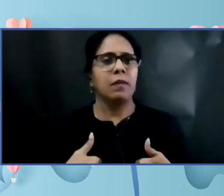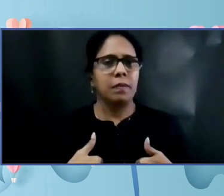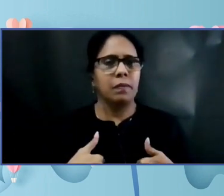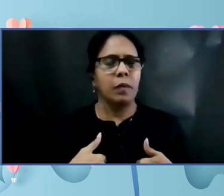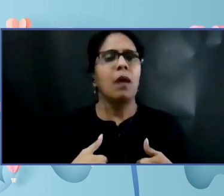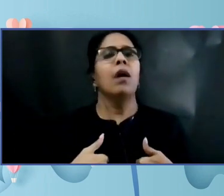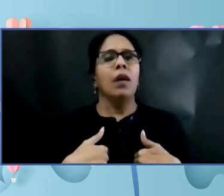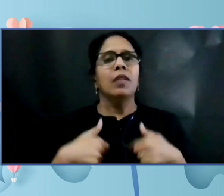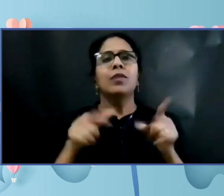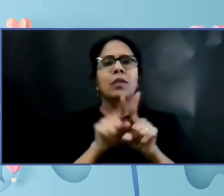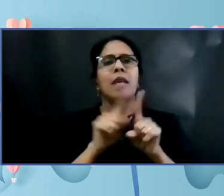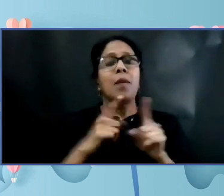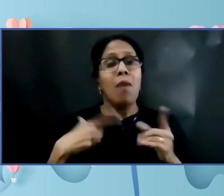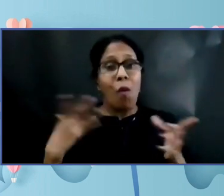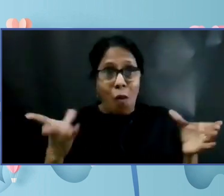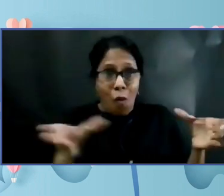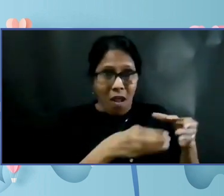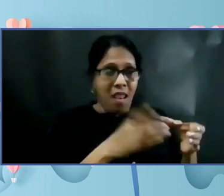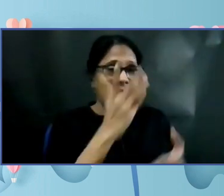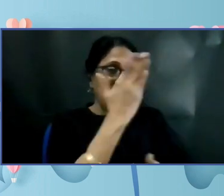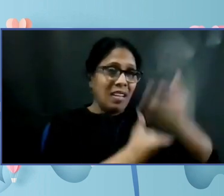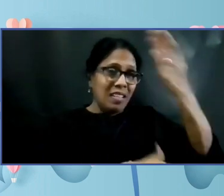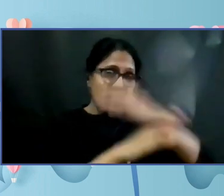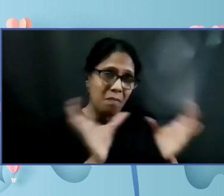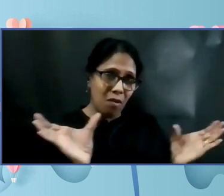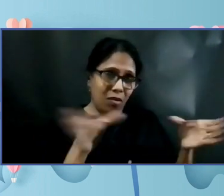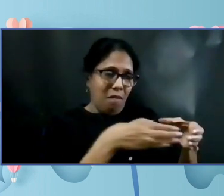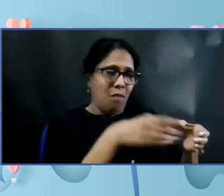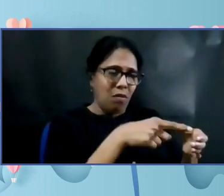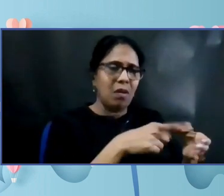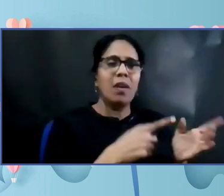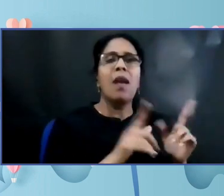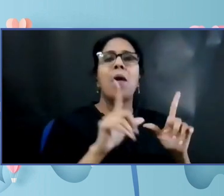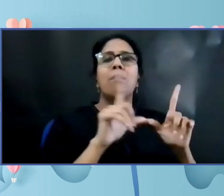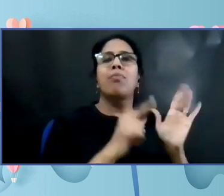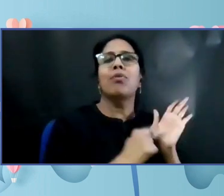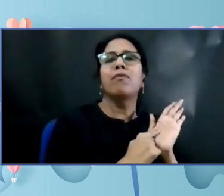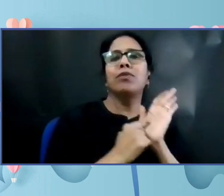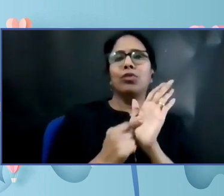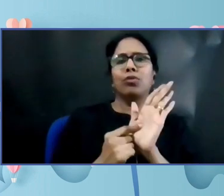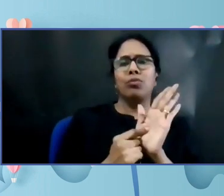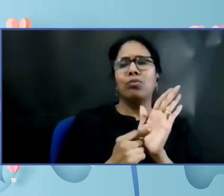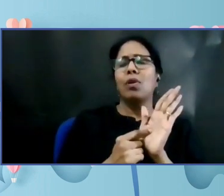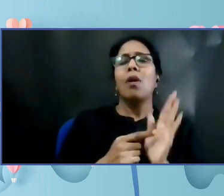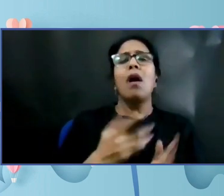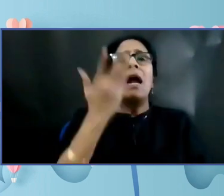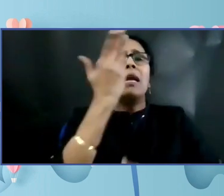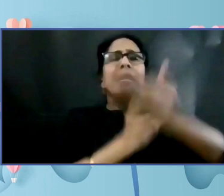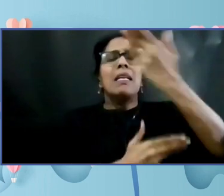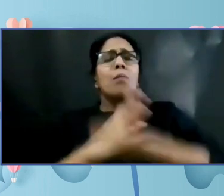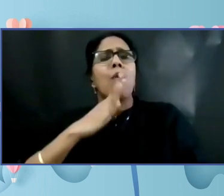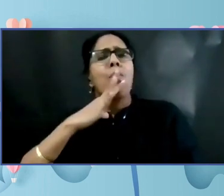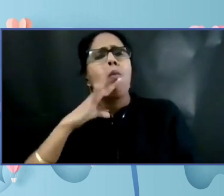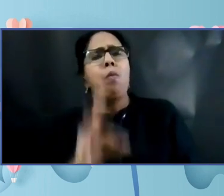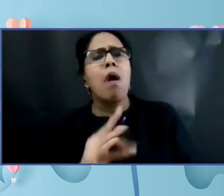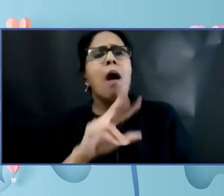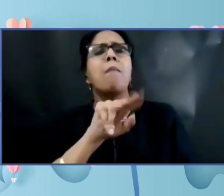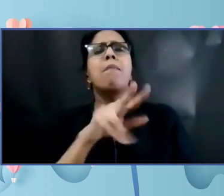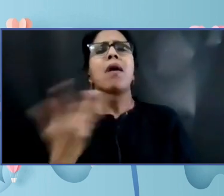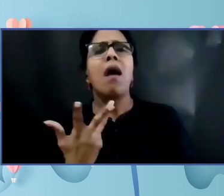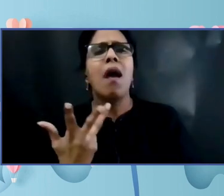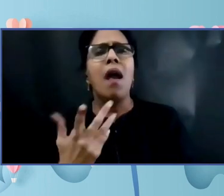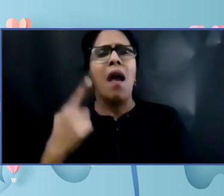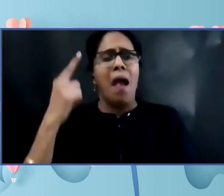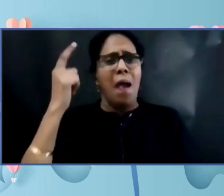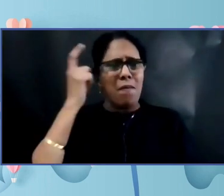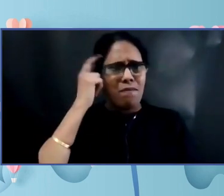a community can prove to the rest of the world that the true definition of disability is not a physical,